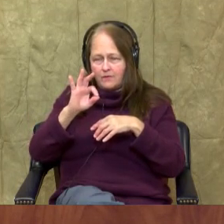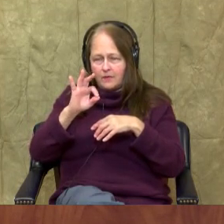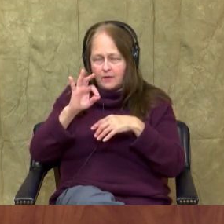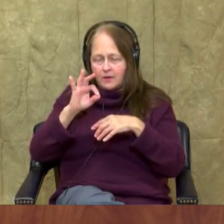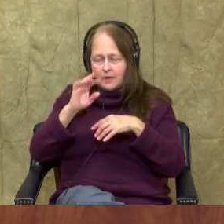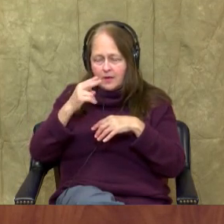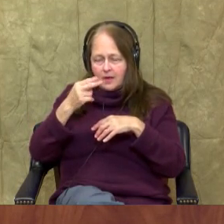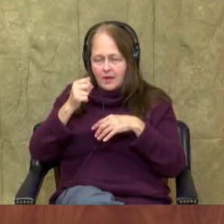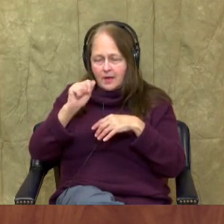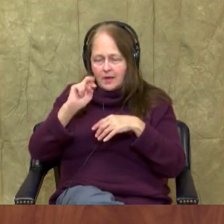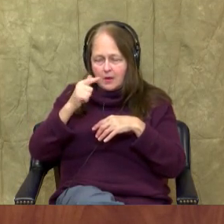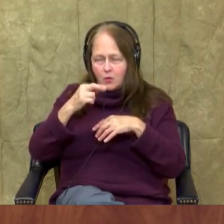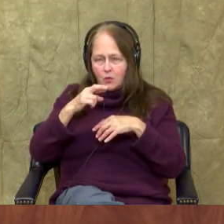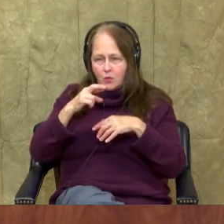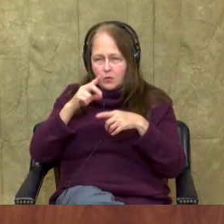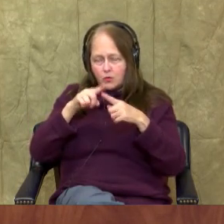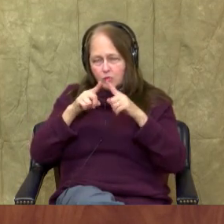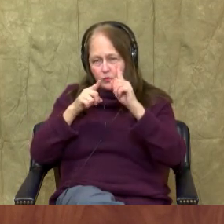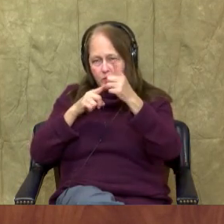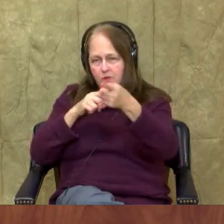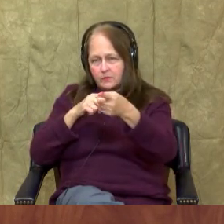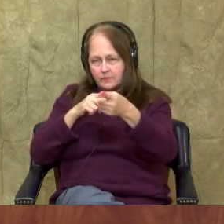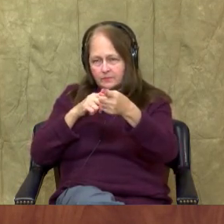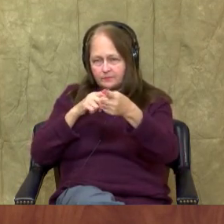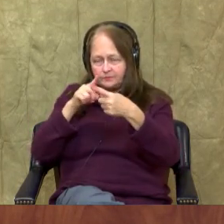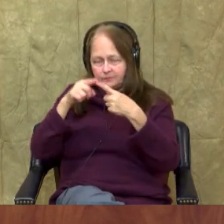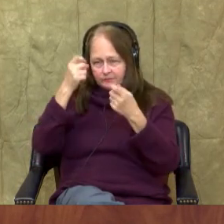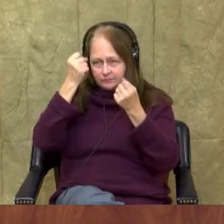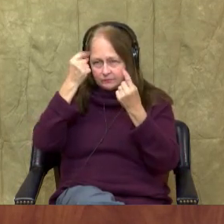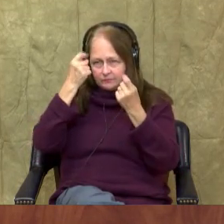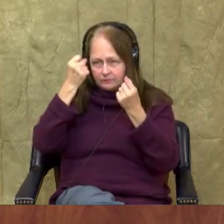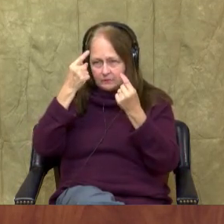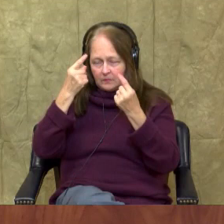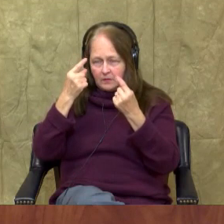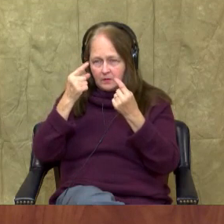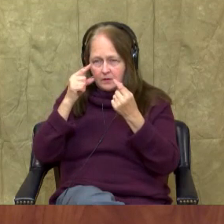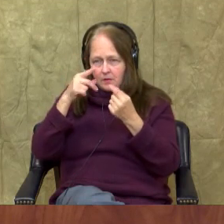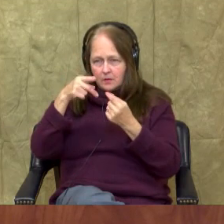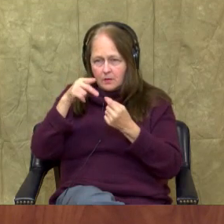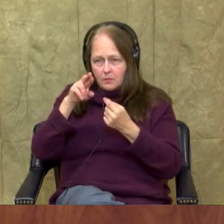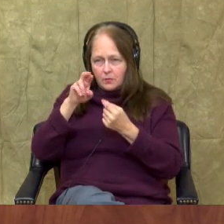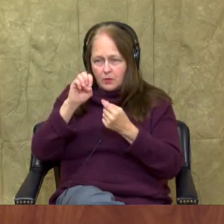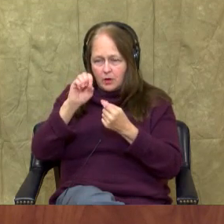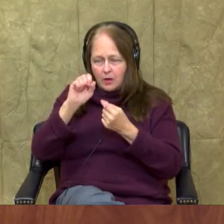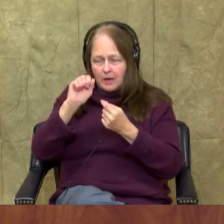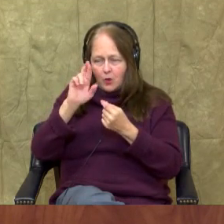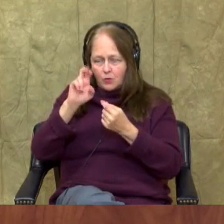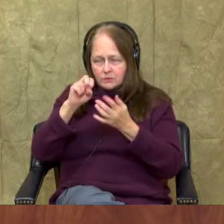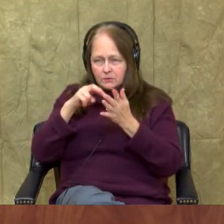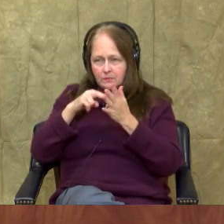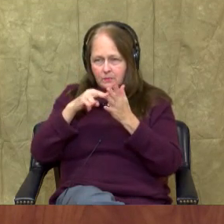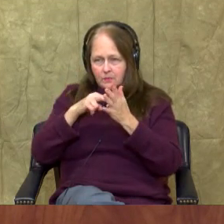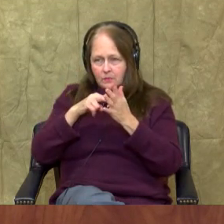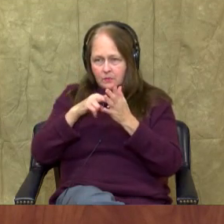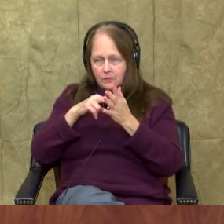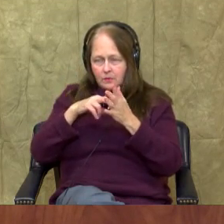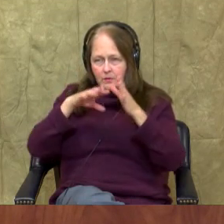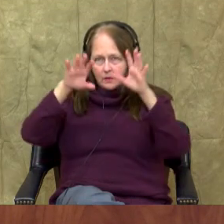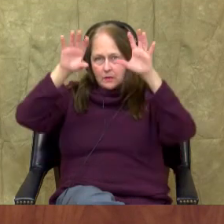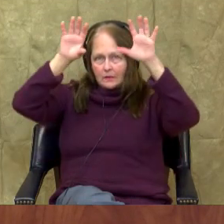what I've said in class and apply it here to understand that the precarious probably means by hanging on